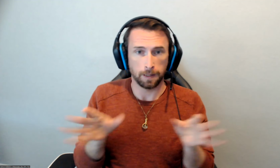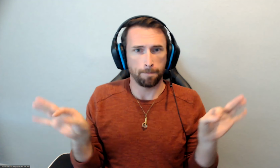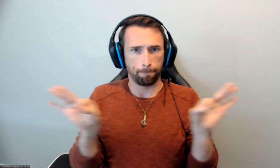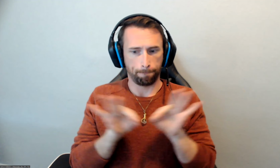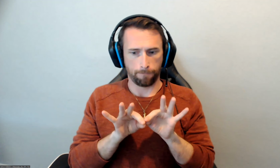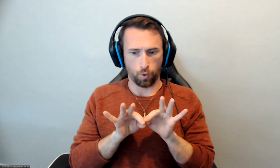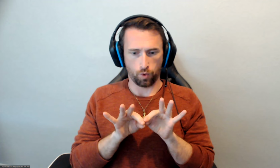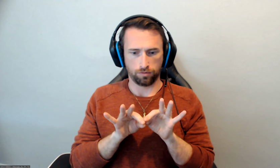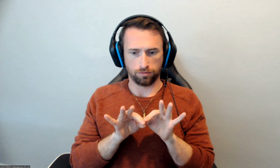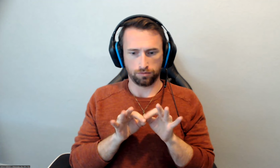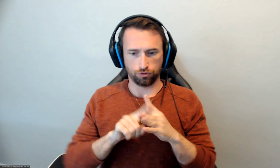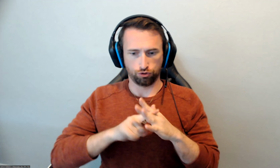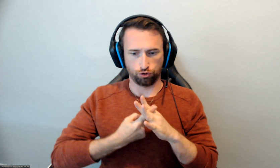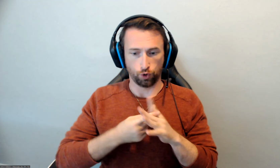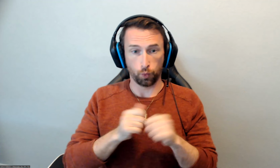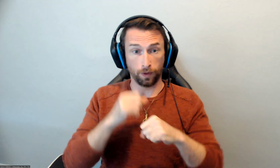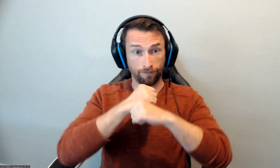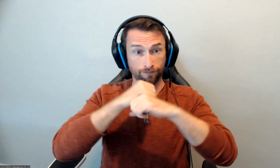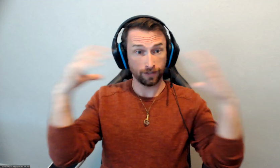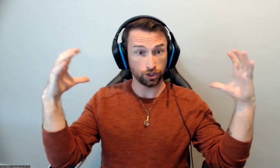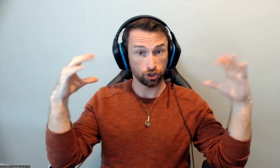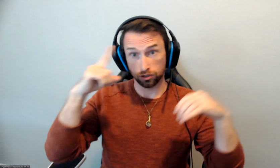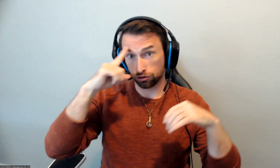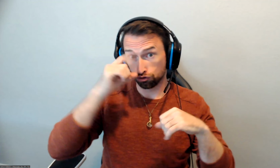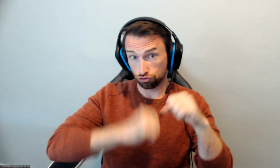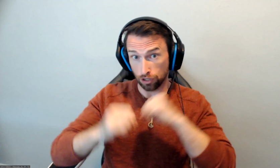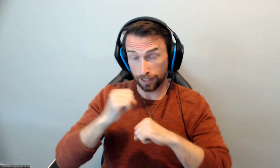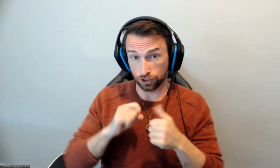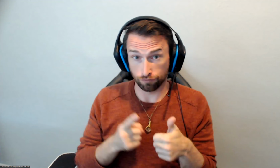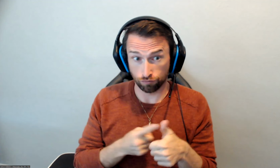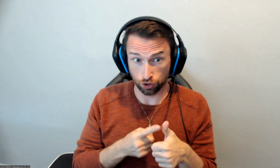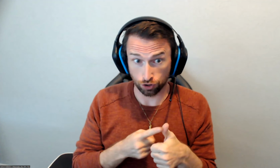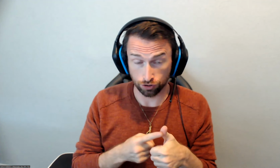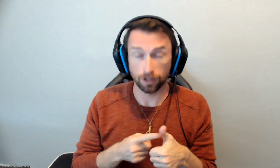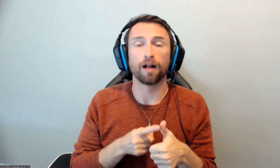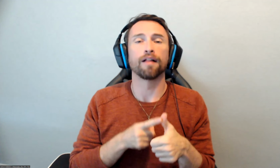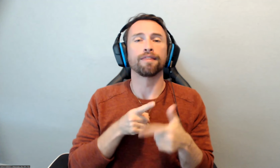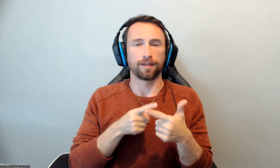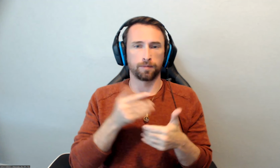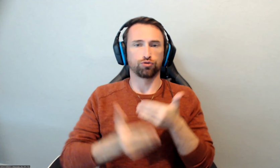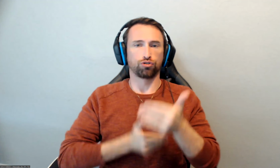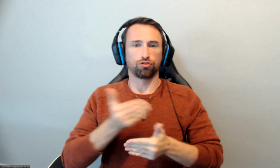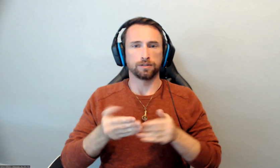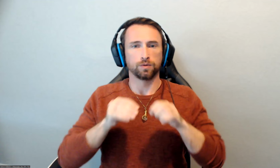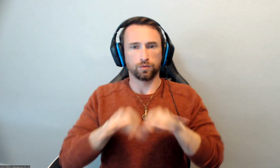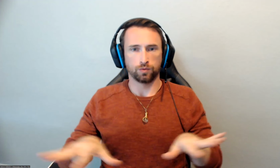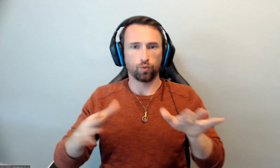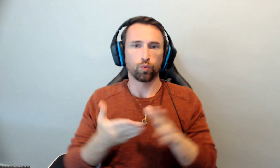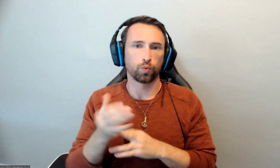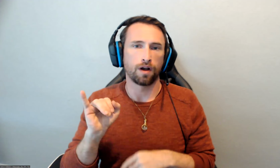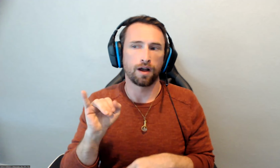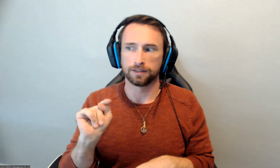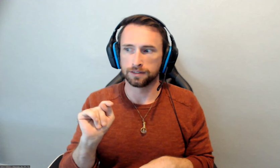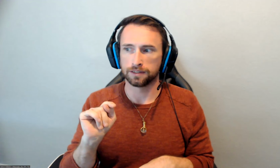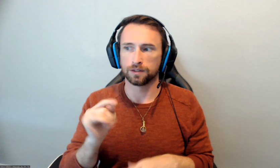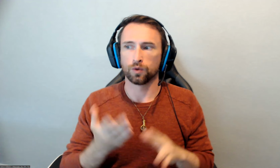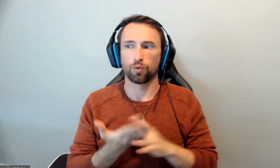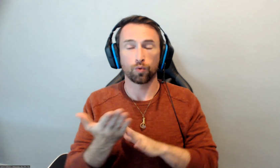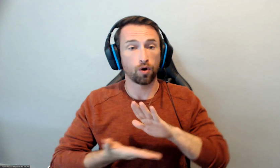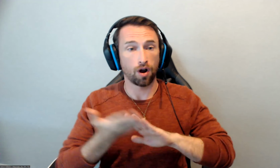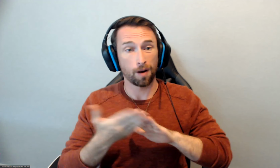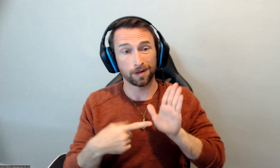with your strategy and vision, excuse me, and then progress that through IT's operating model, and certainly through